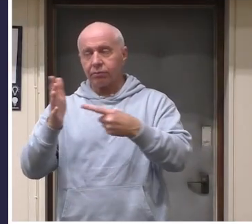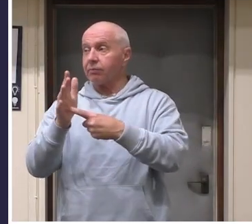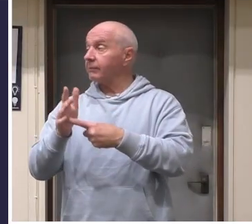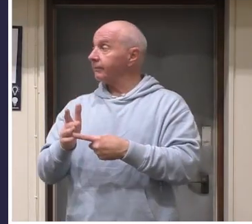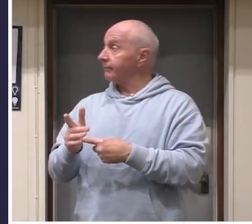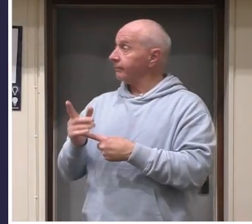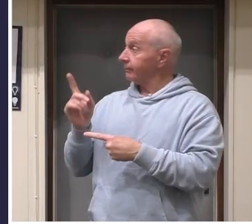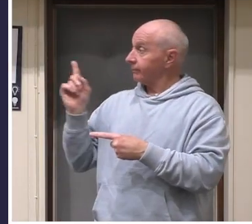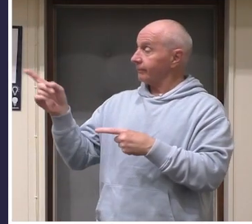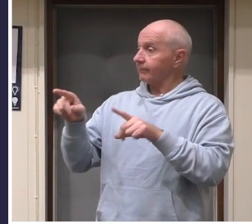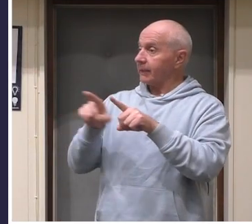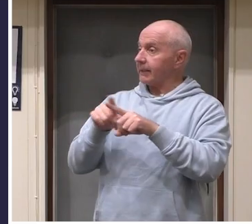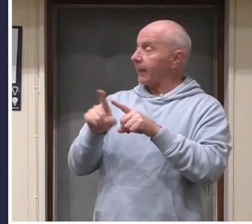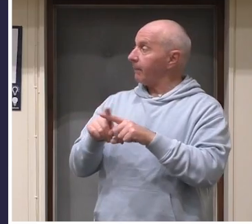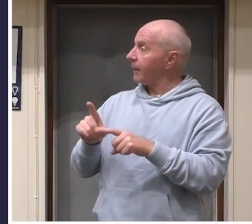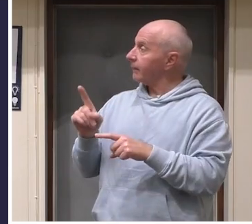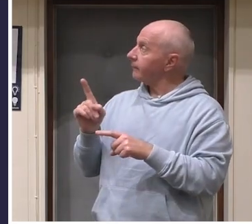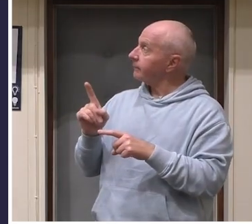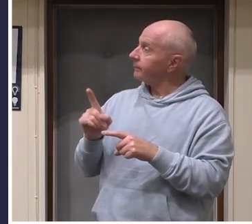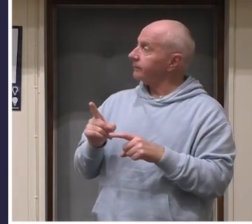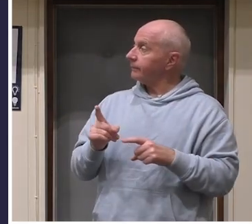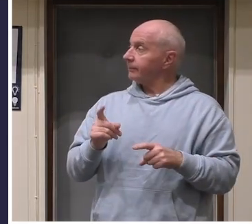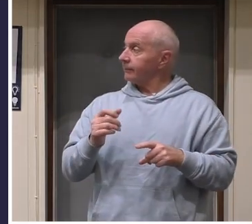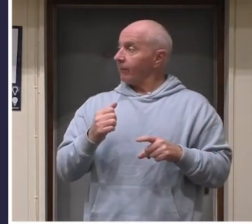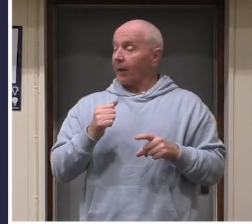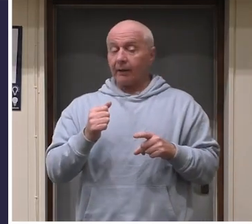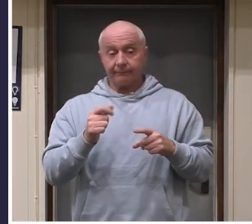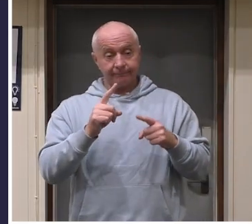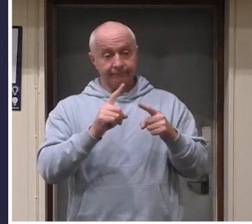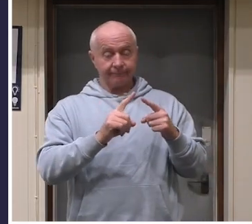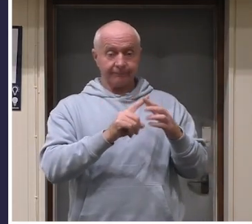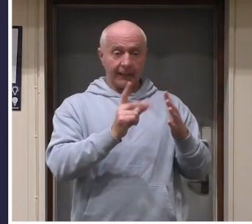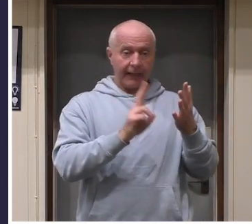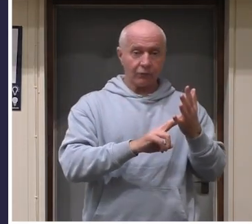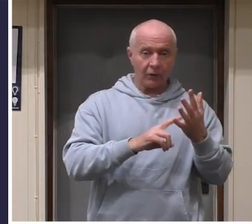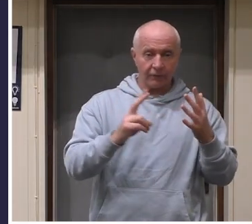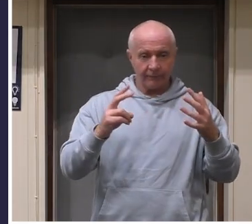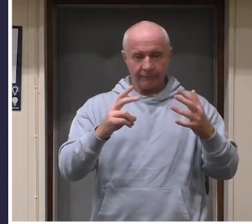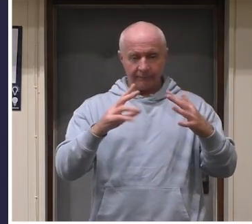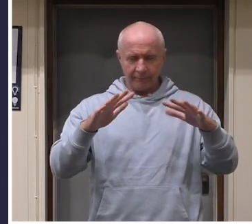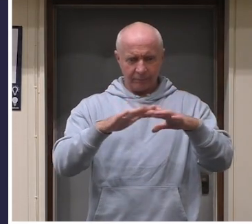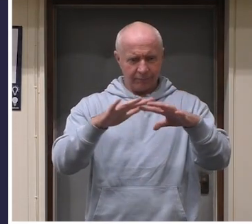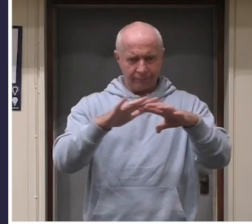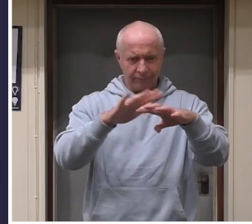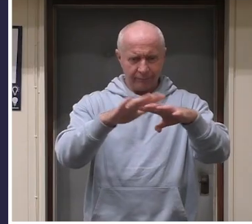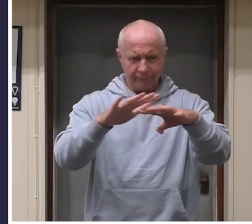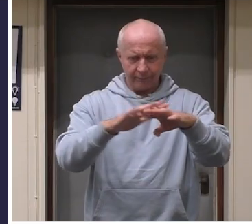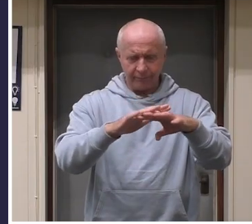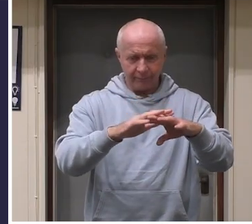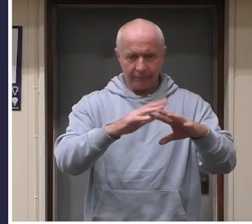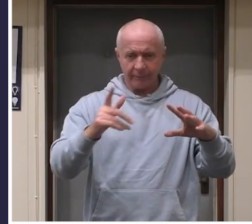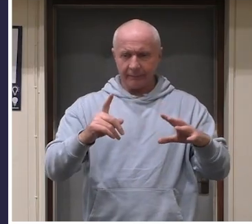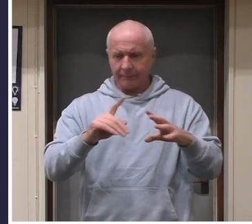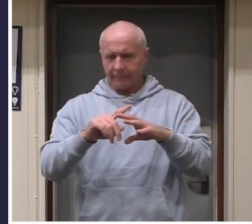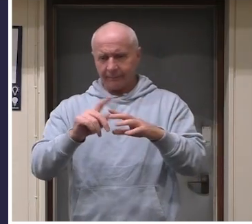by doing this exactly as you predicted, my argument that the electrons were interacting with each other and somehow in this path led to the